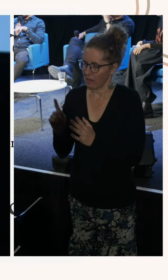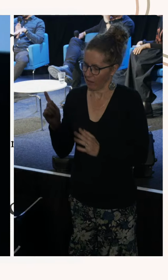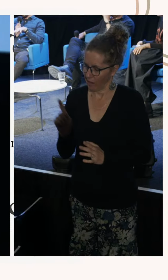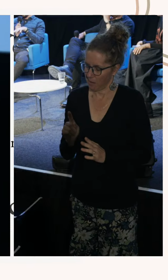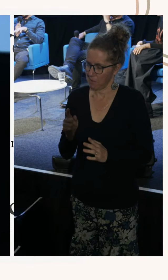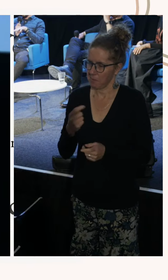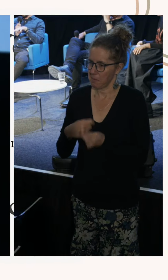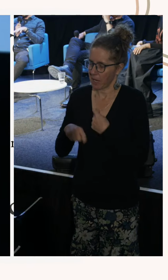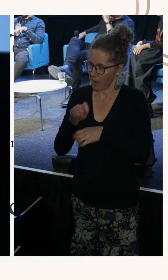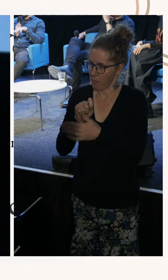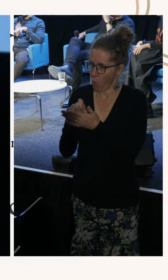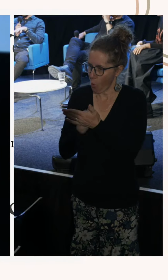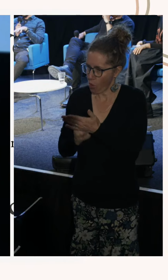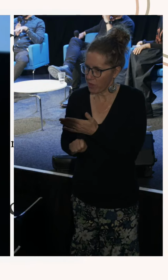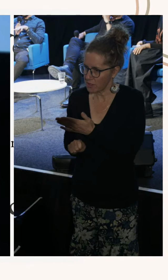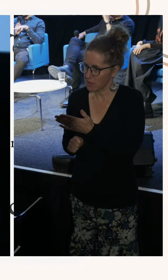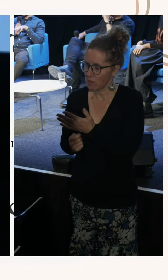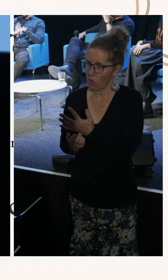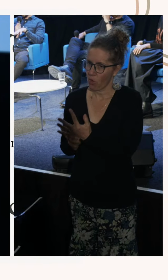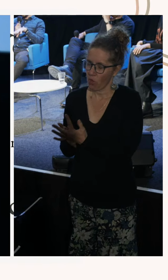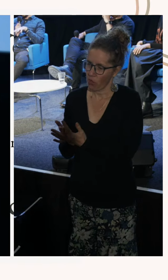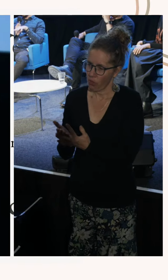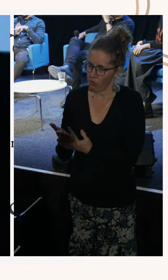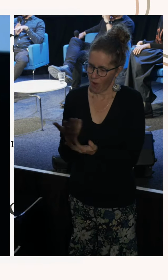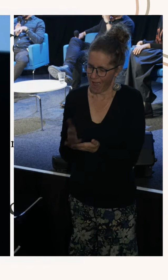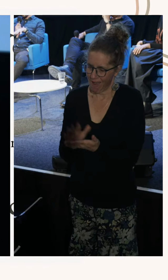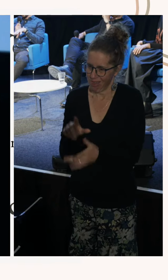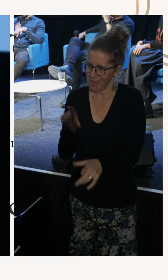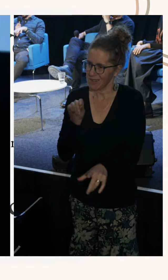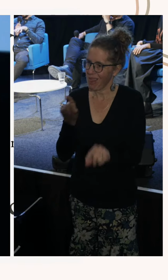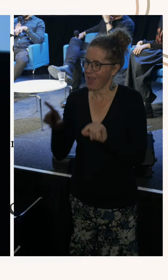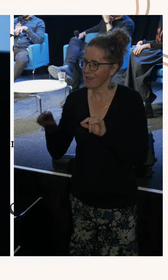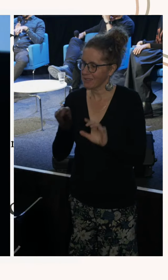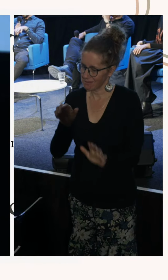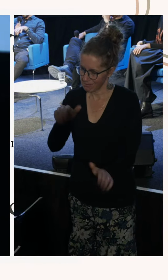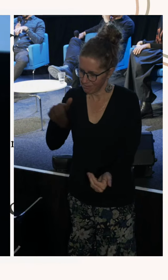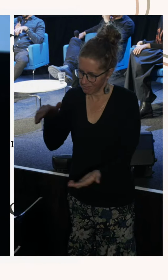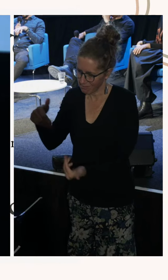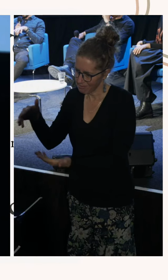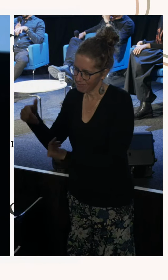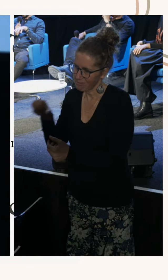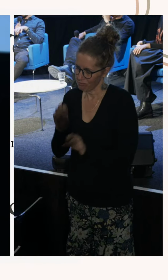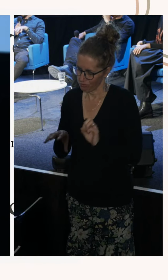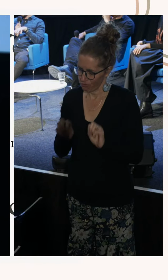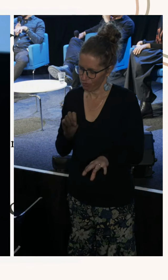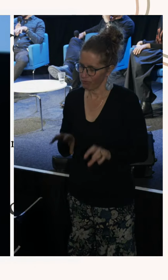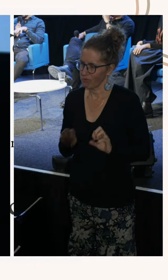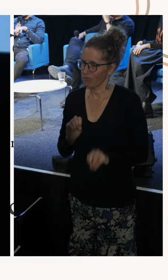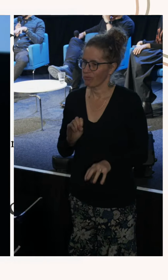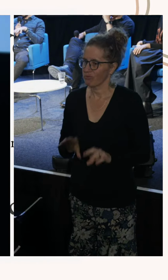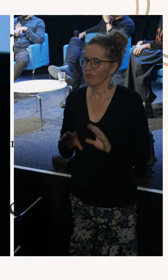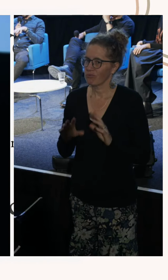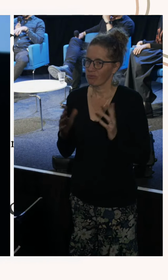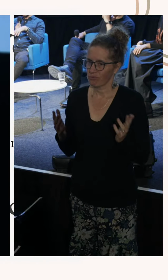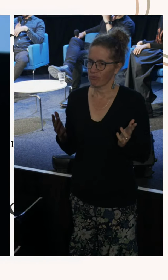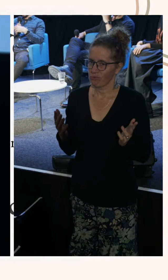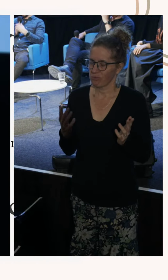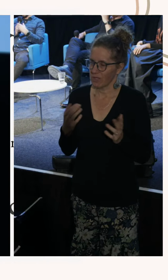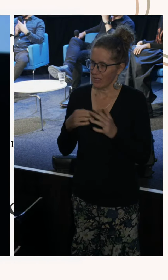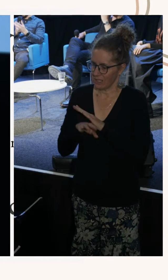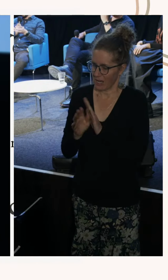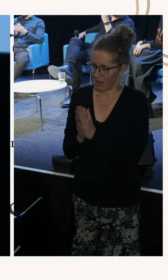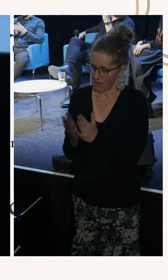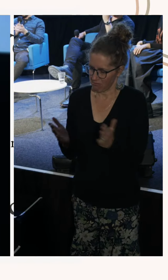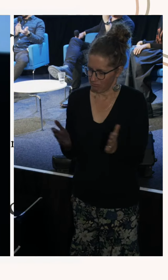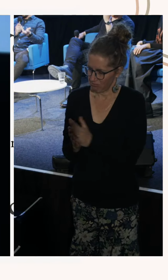as authors through selection, curation, and what we might call habitus, in the way